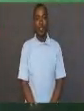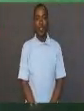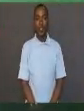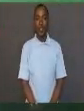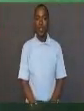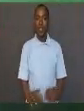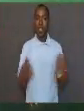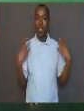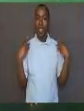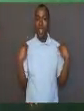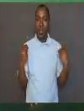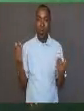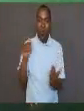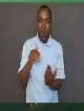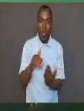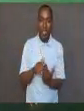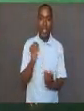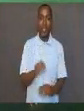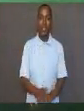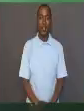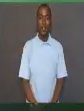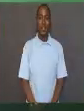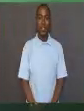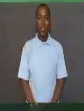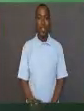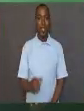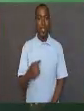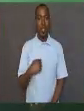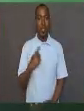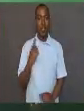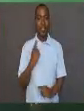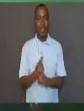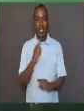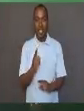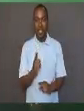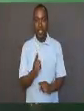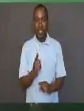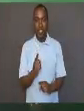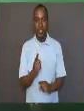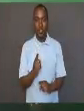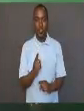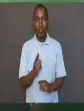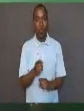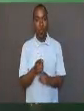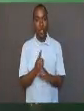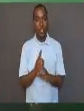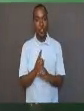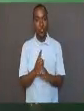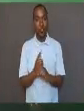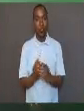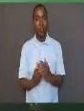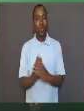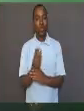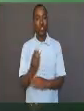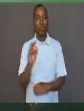Hello again, everyone. I am sure you were able to name quite a few